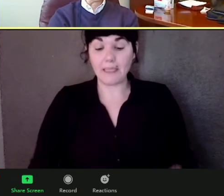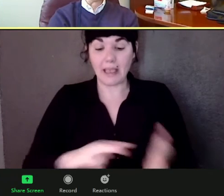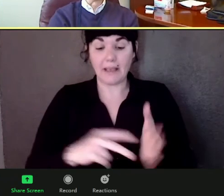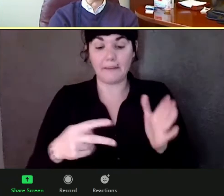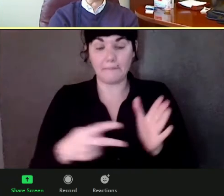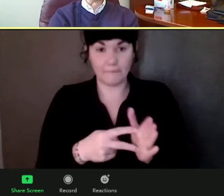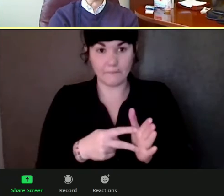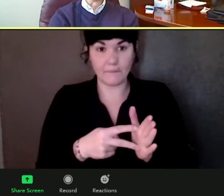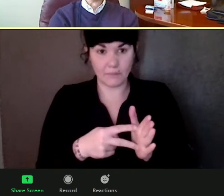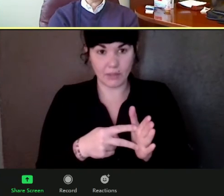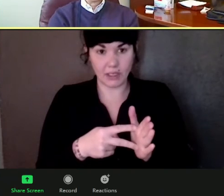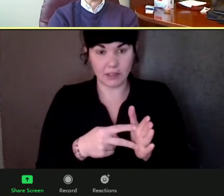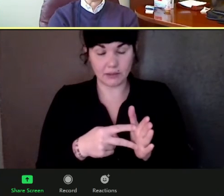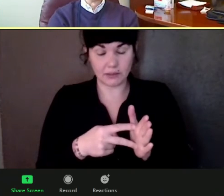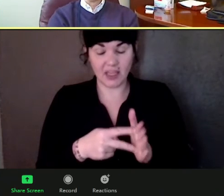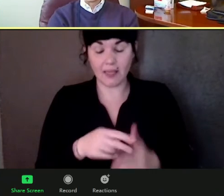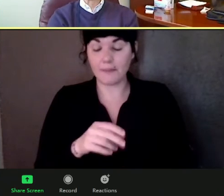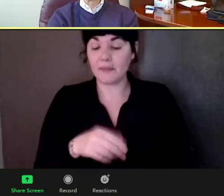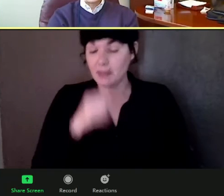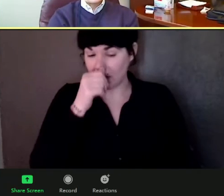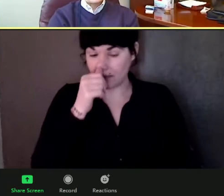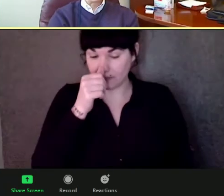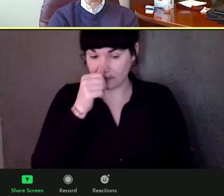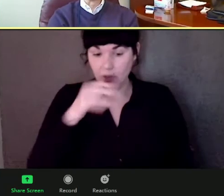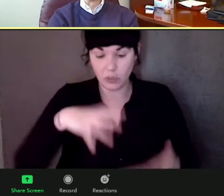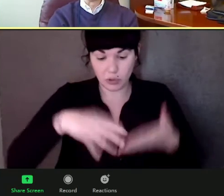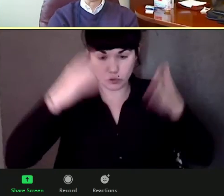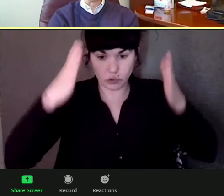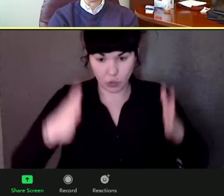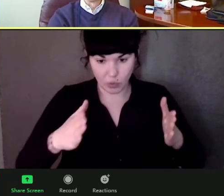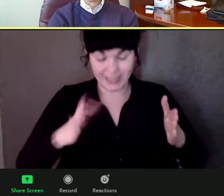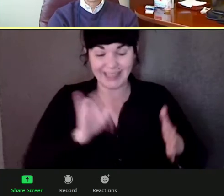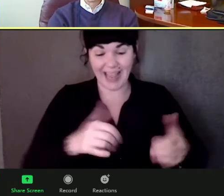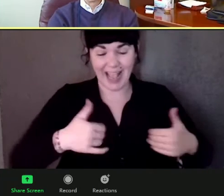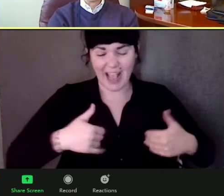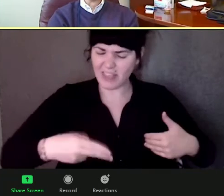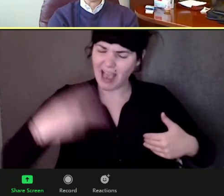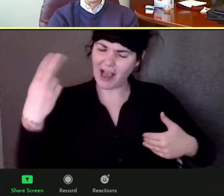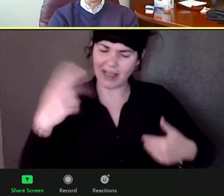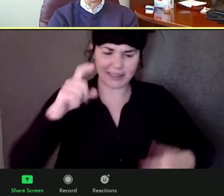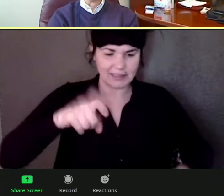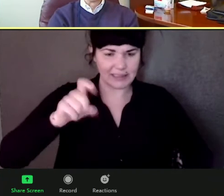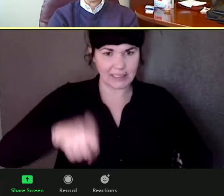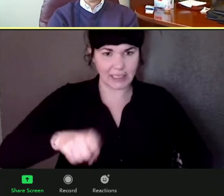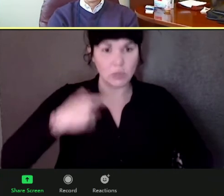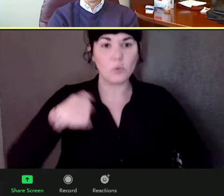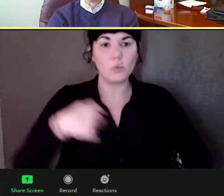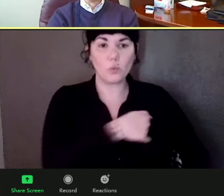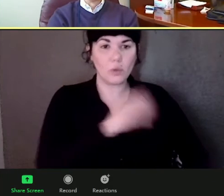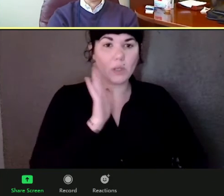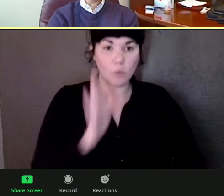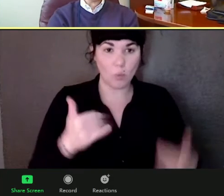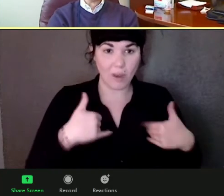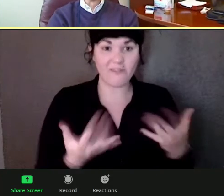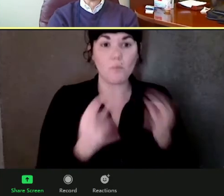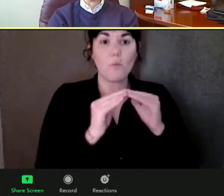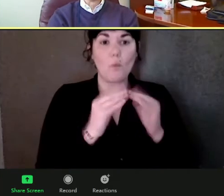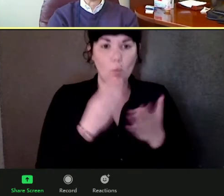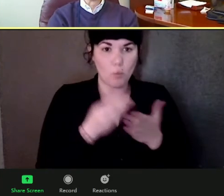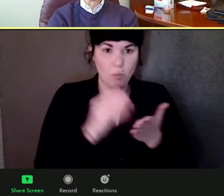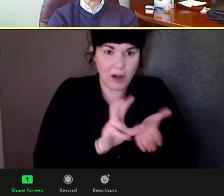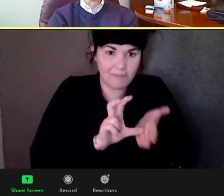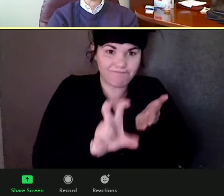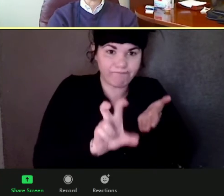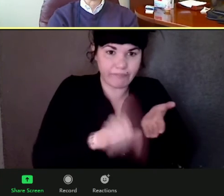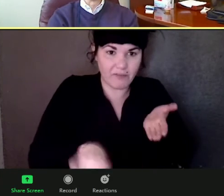that have the highest need. And so we actually have a system that we've developed that would redo the school